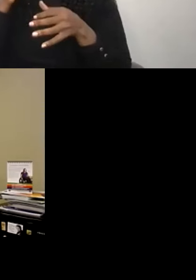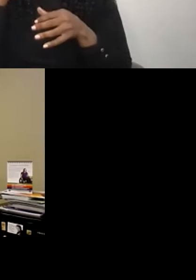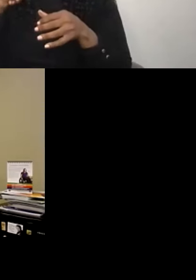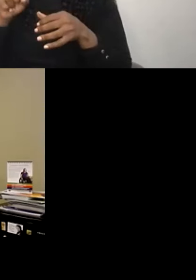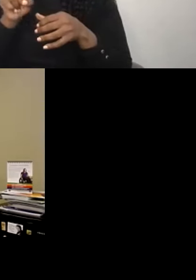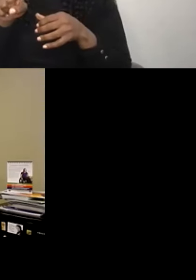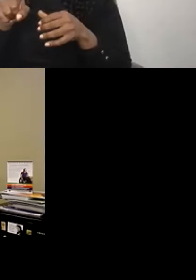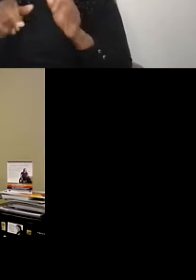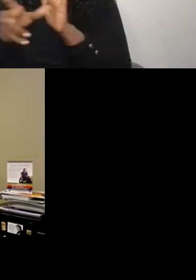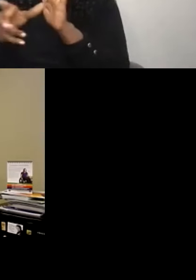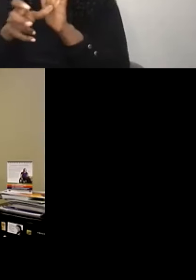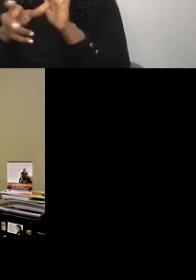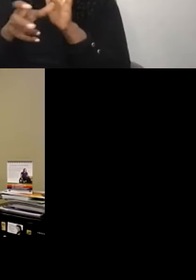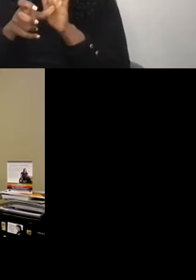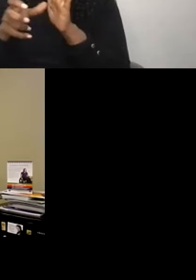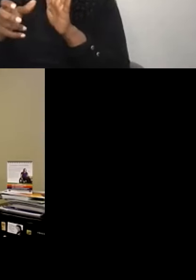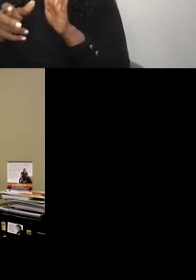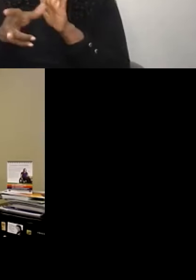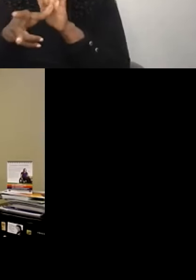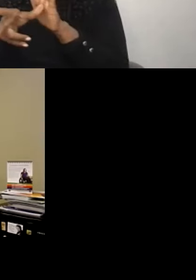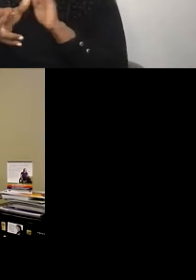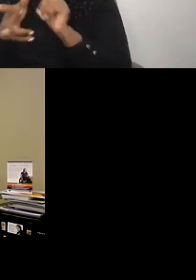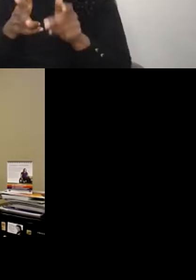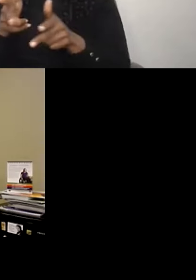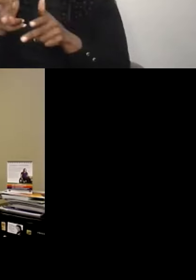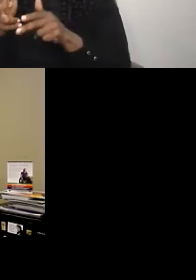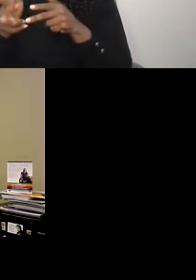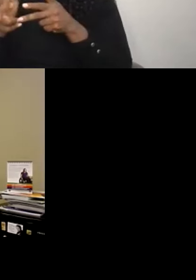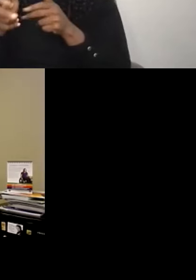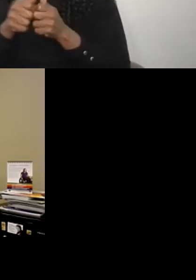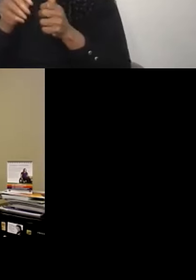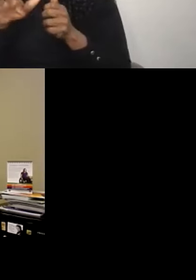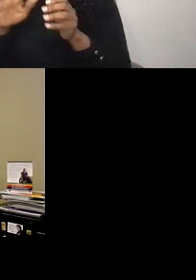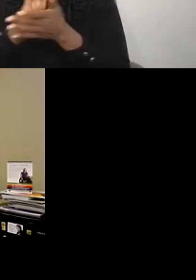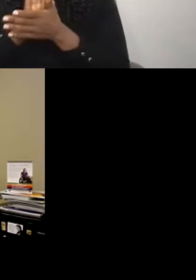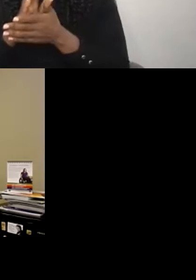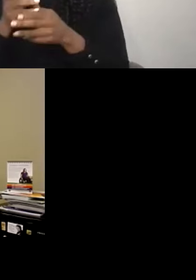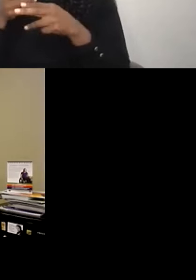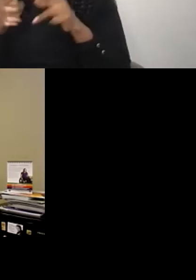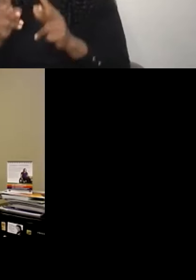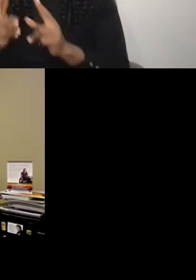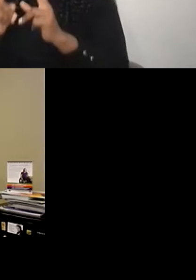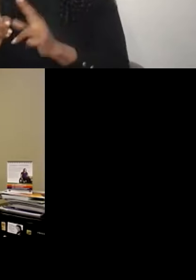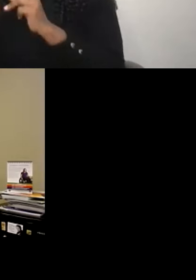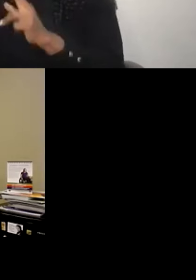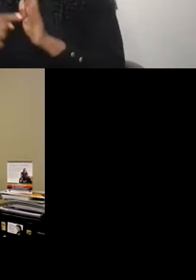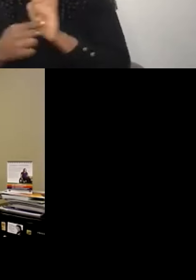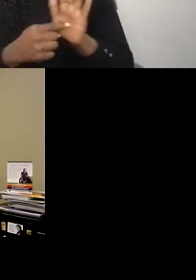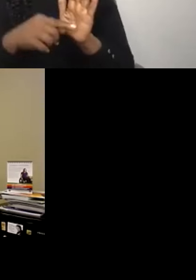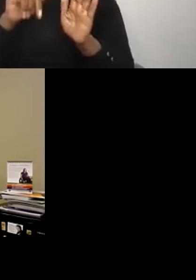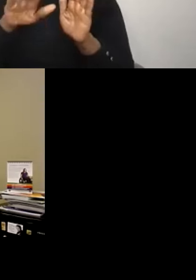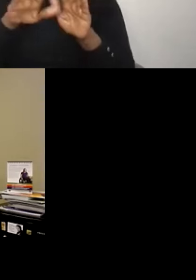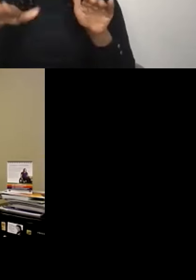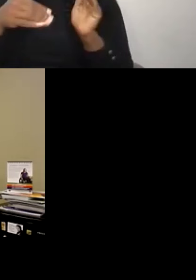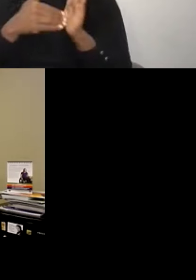to record short videos of their child doing X, Y, Z and have the pediatrician review those at appointments. Yeah. I actually